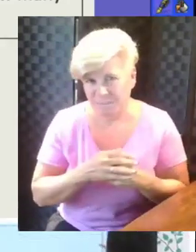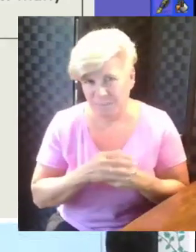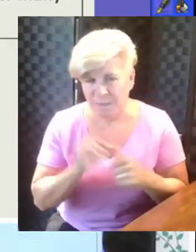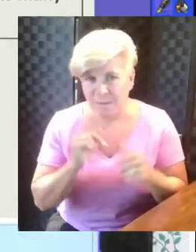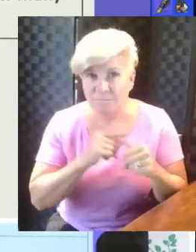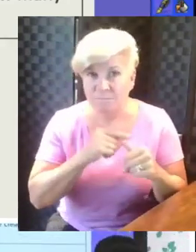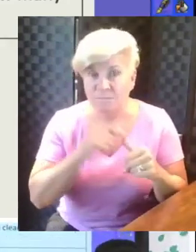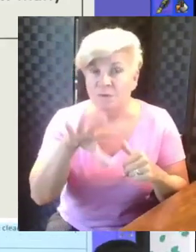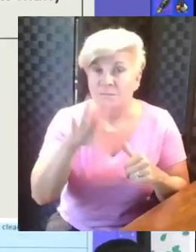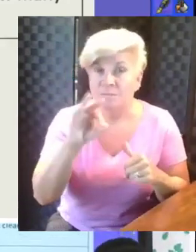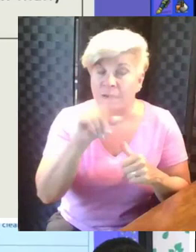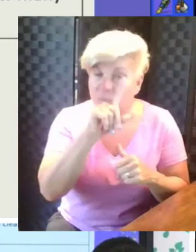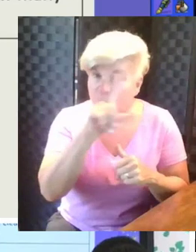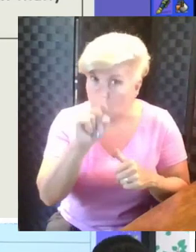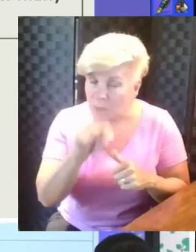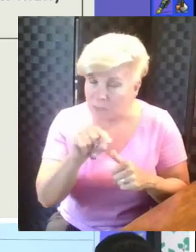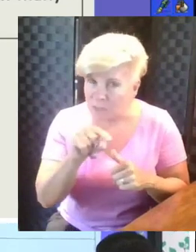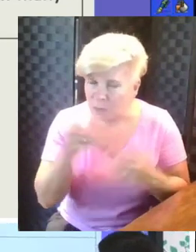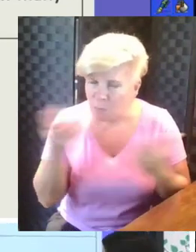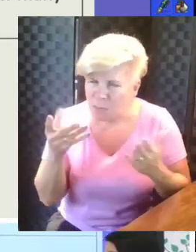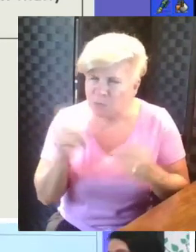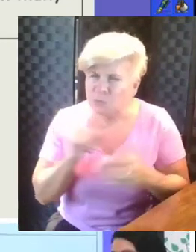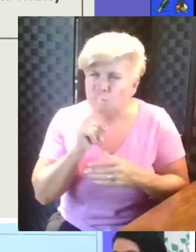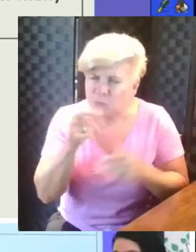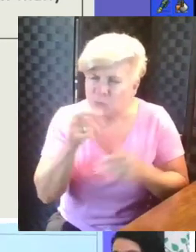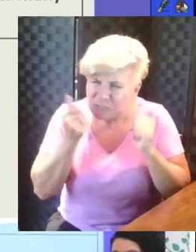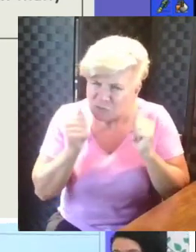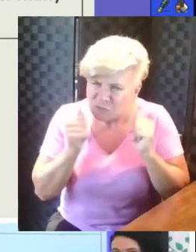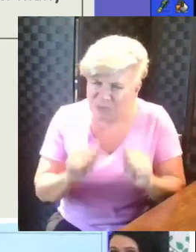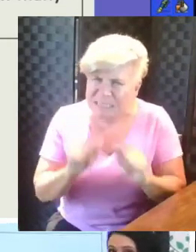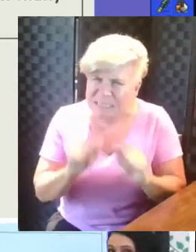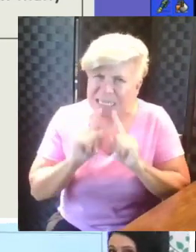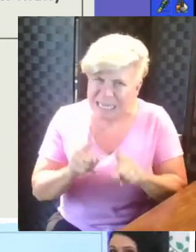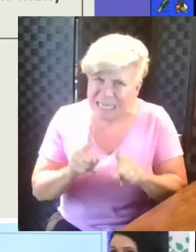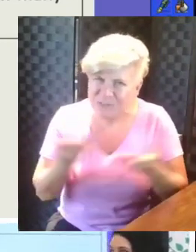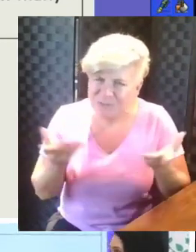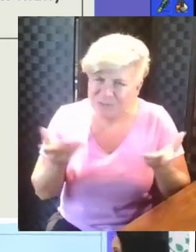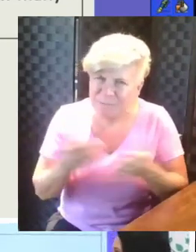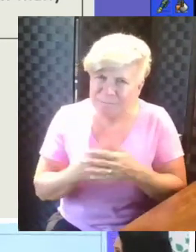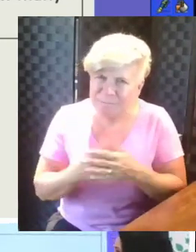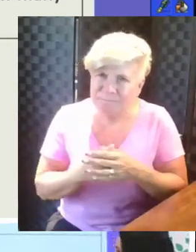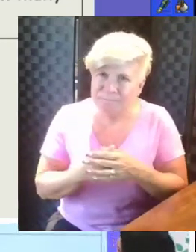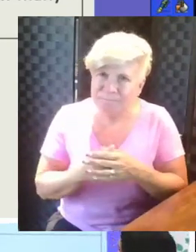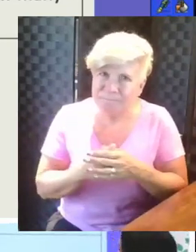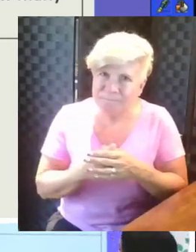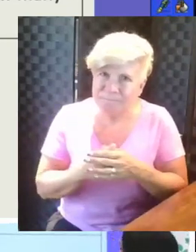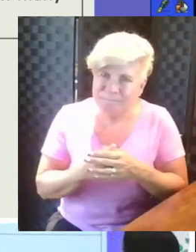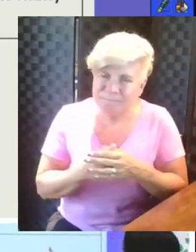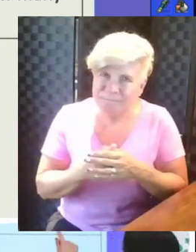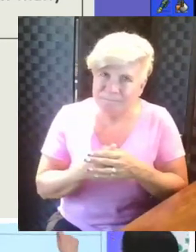find that question. What are we really trying to answer in this problem?